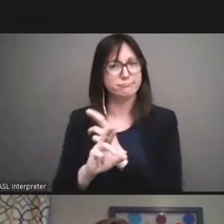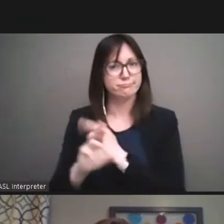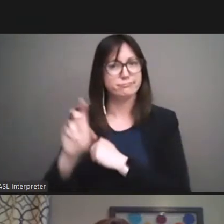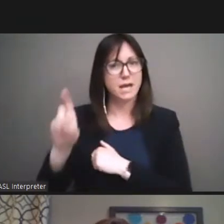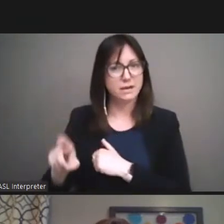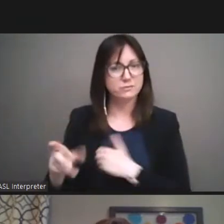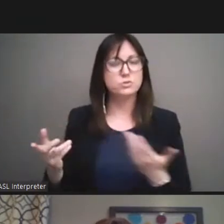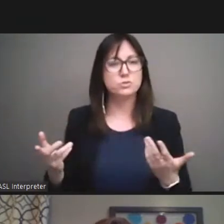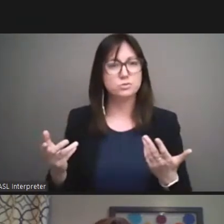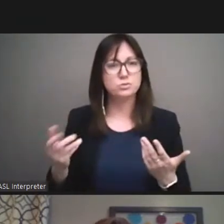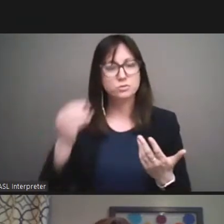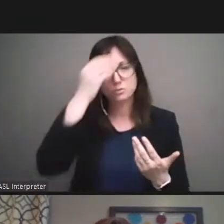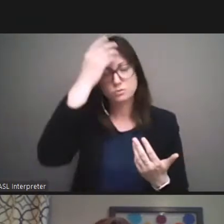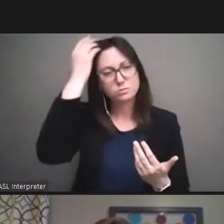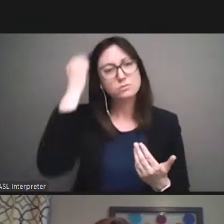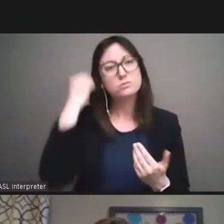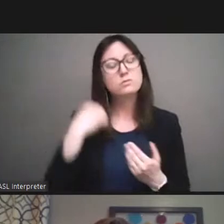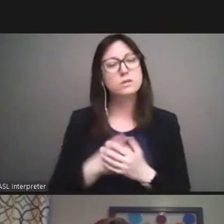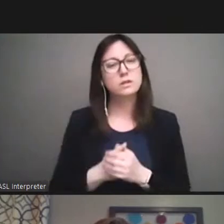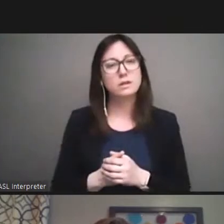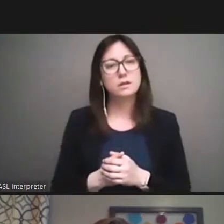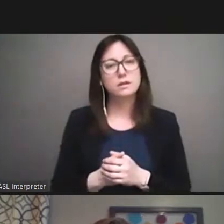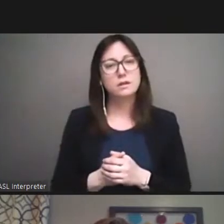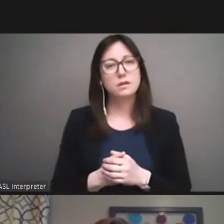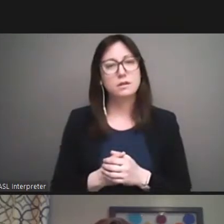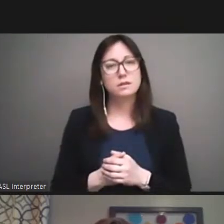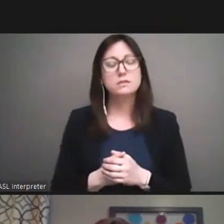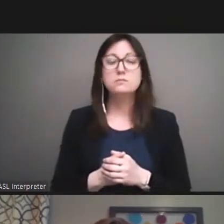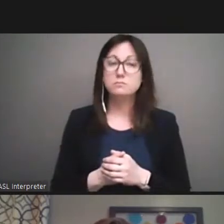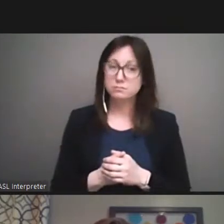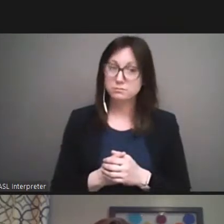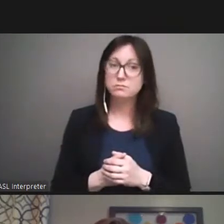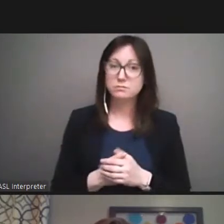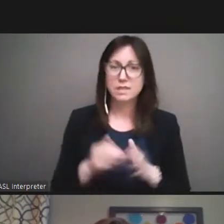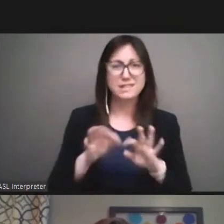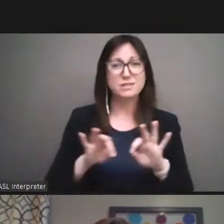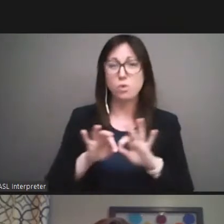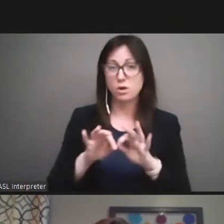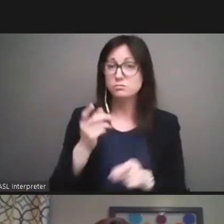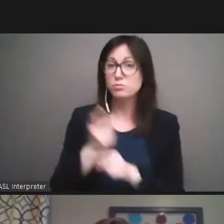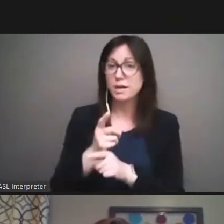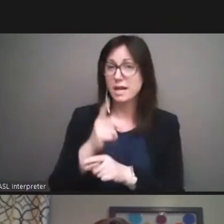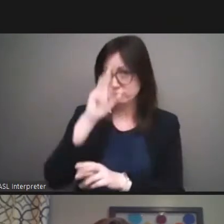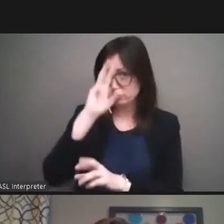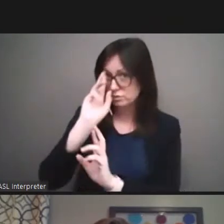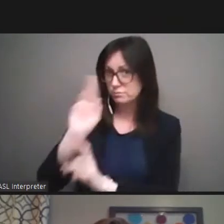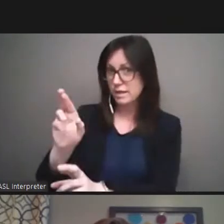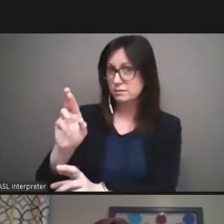in terms of being respectful with one another. So I think that,